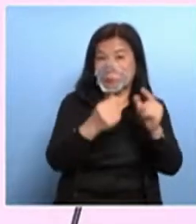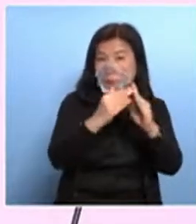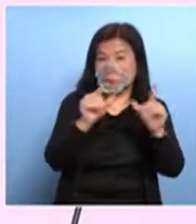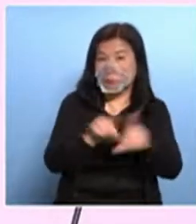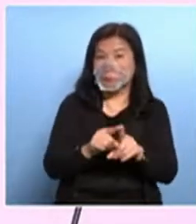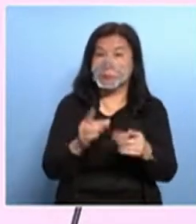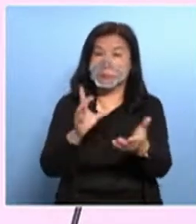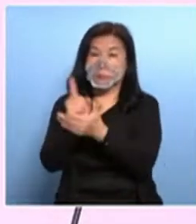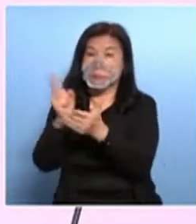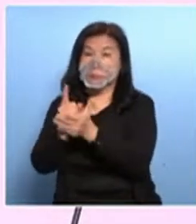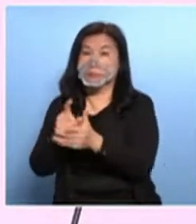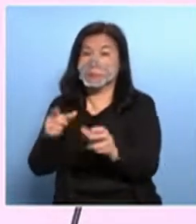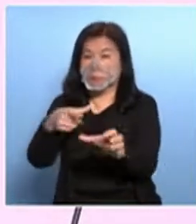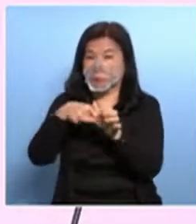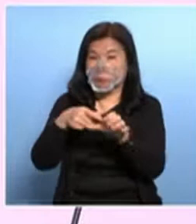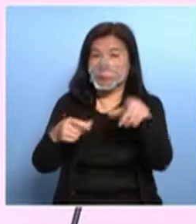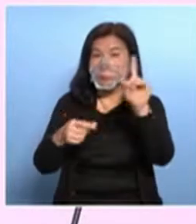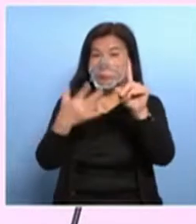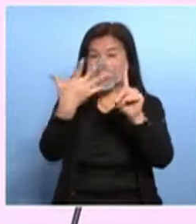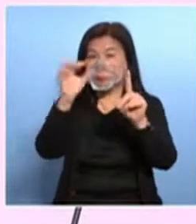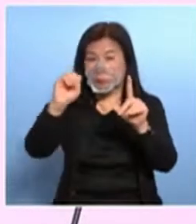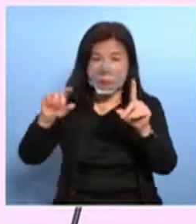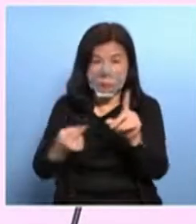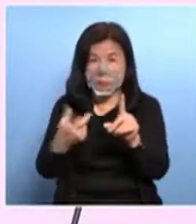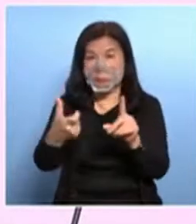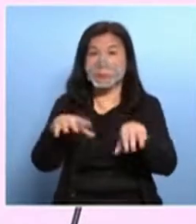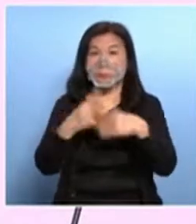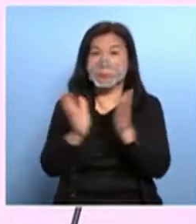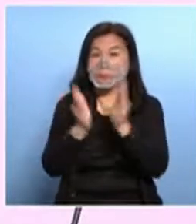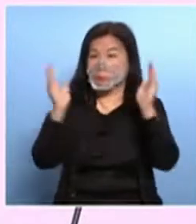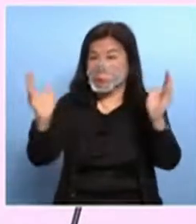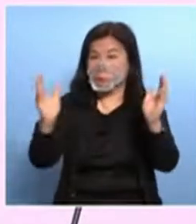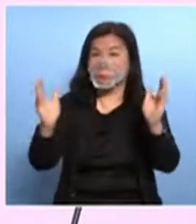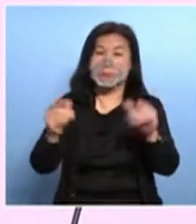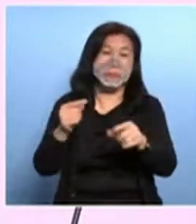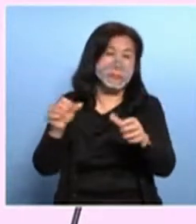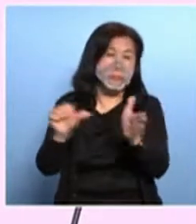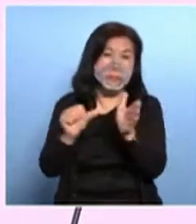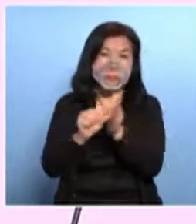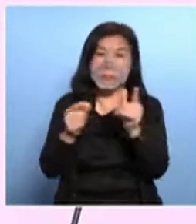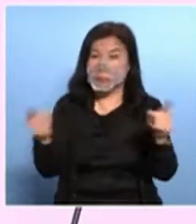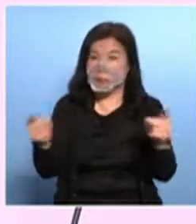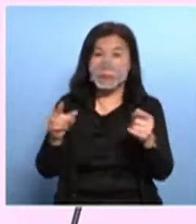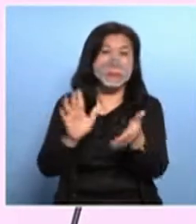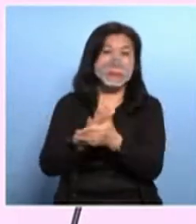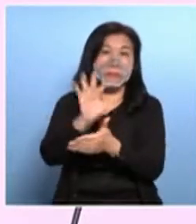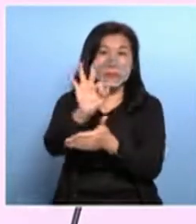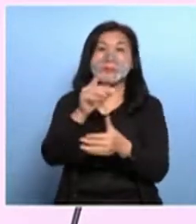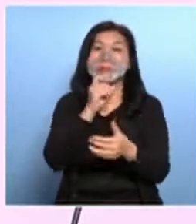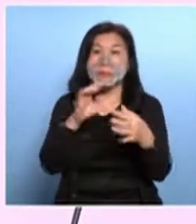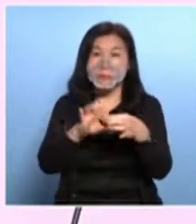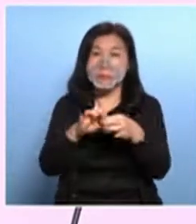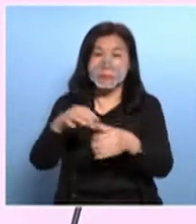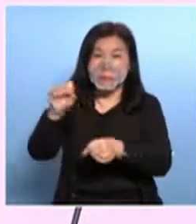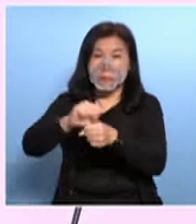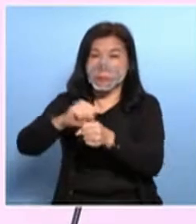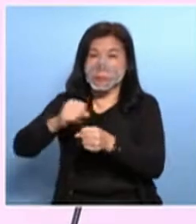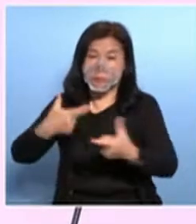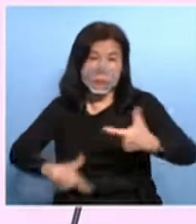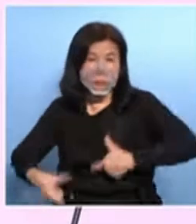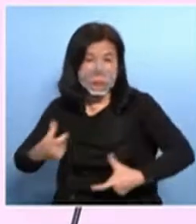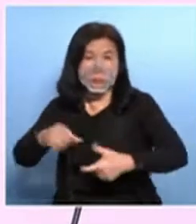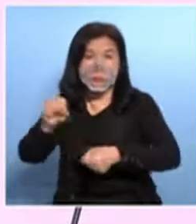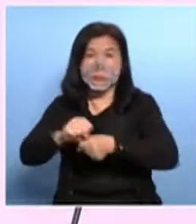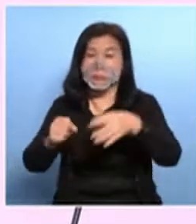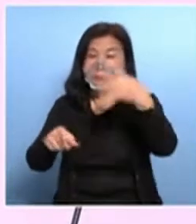Each startup may receive an annual subsidy of up to $1.5 million for a maximum of 3 years. The initiative will incur an